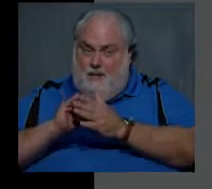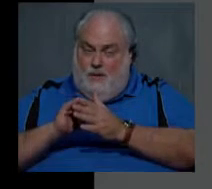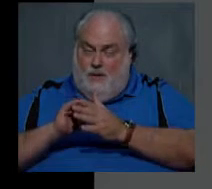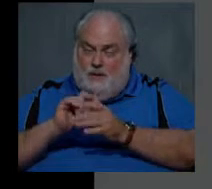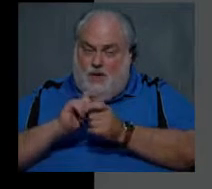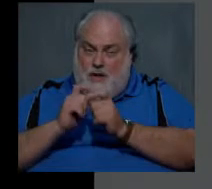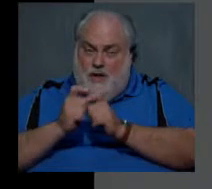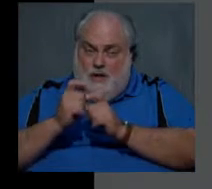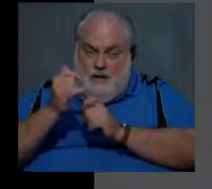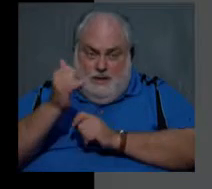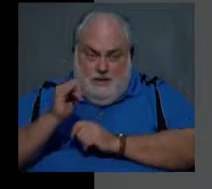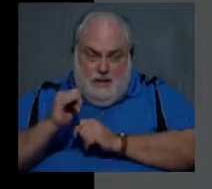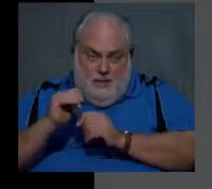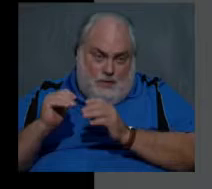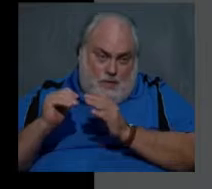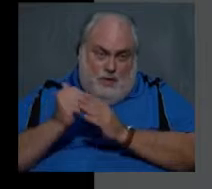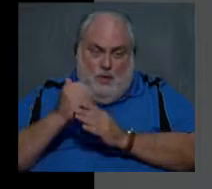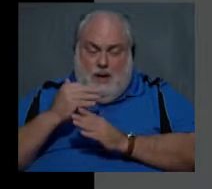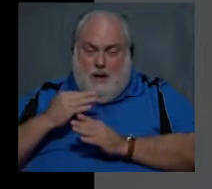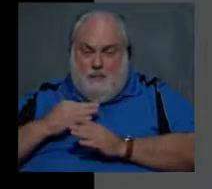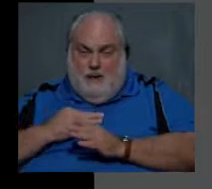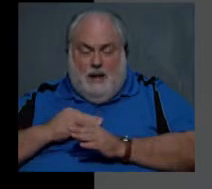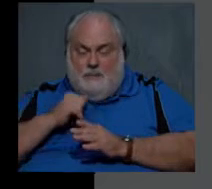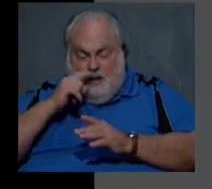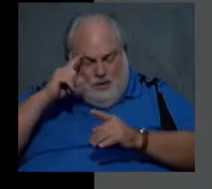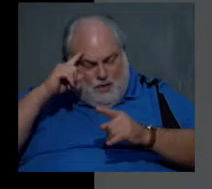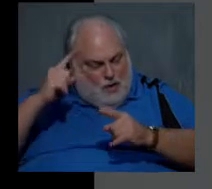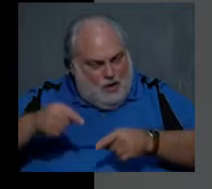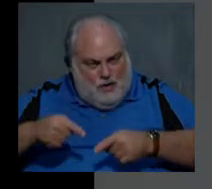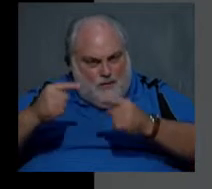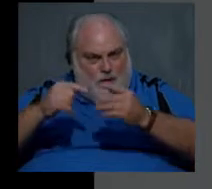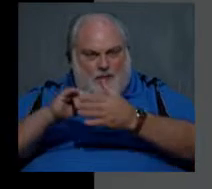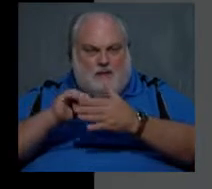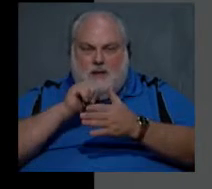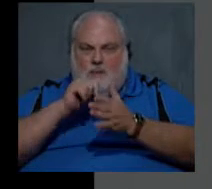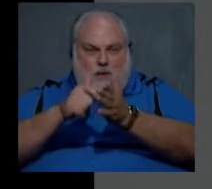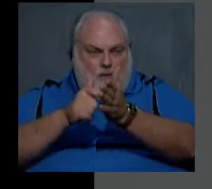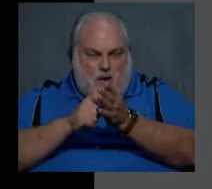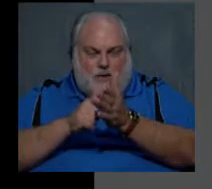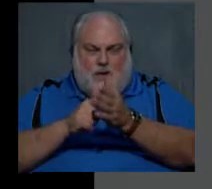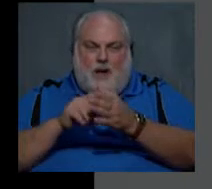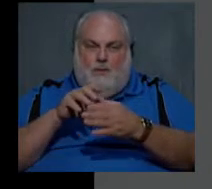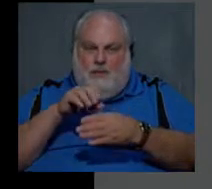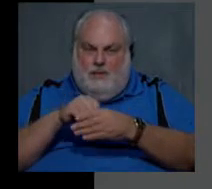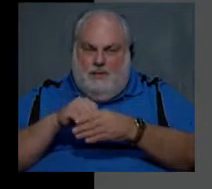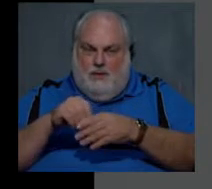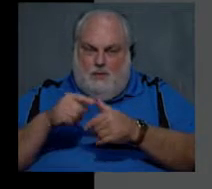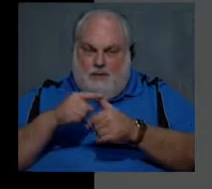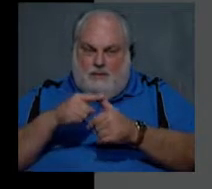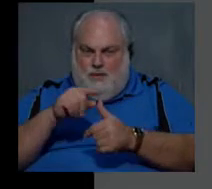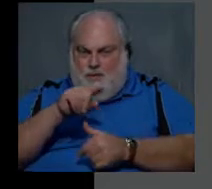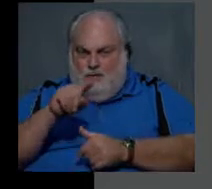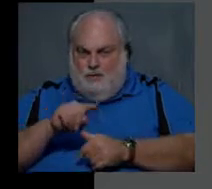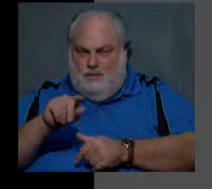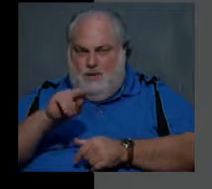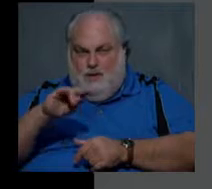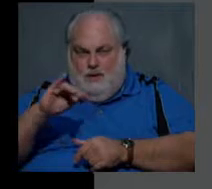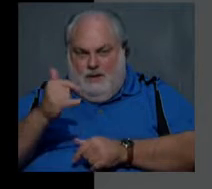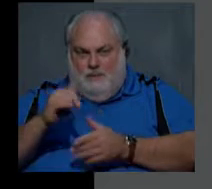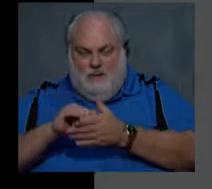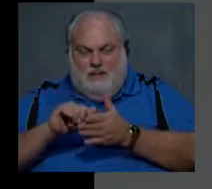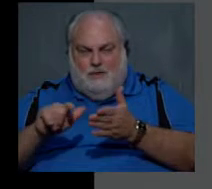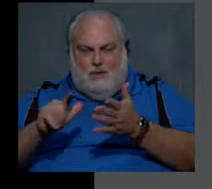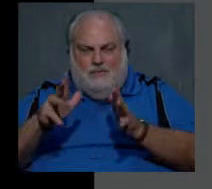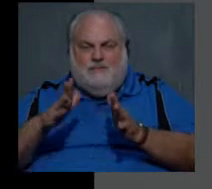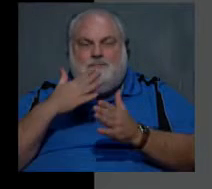turn it yellow and start with a new application with the new I'm not going to argue that was not part of the criteria of the original zoning. But I think that's